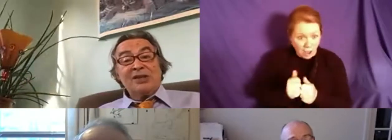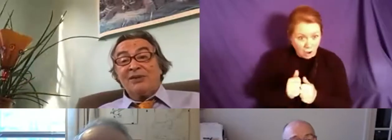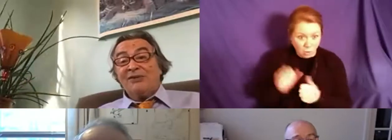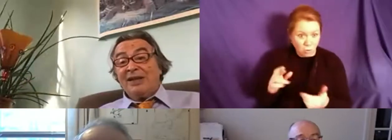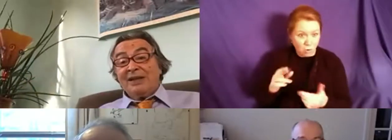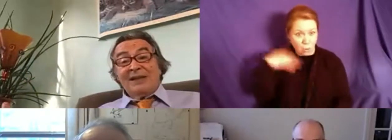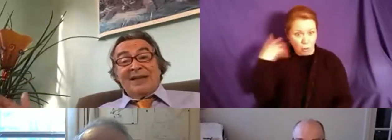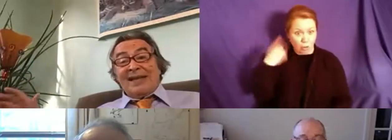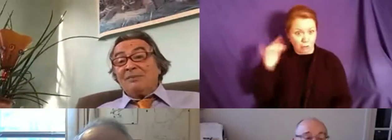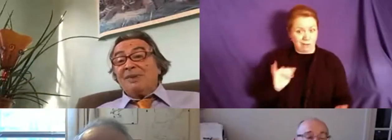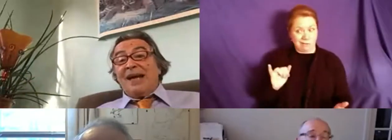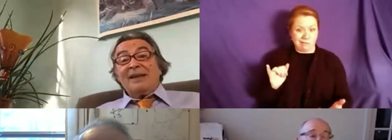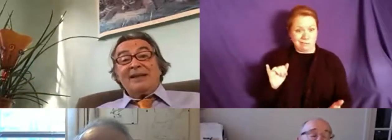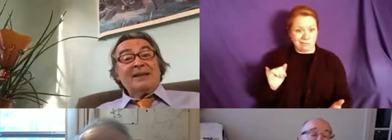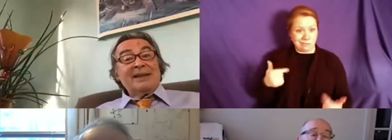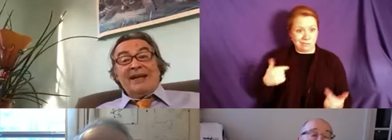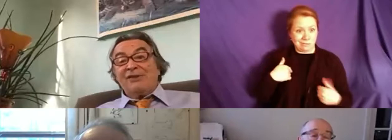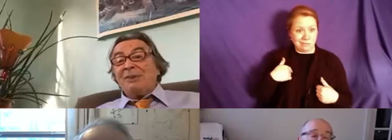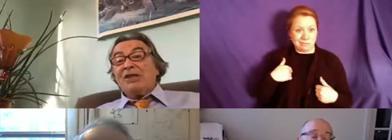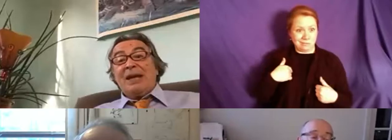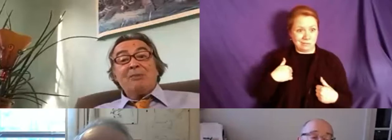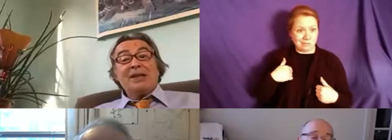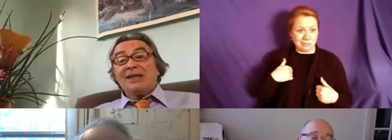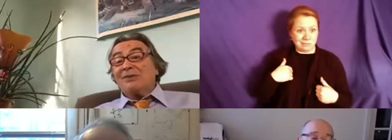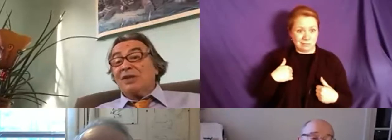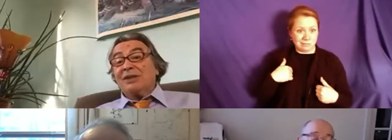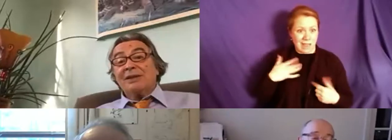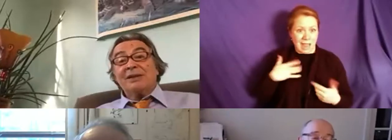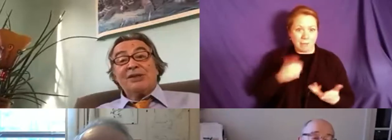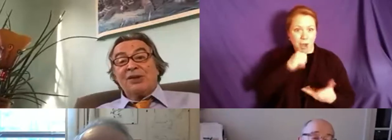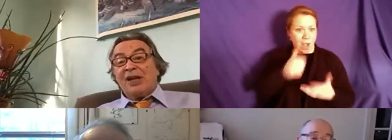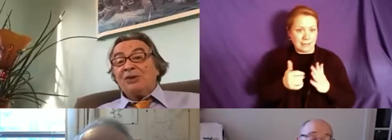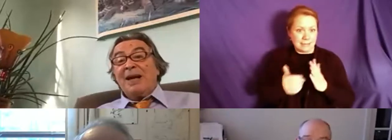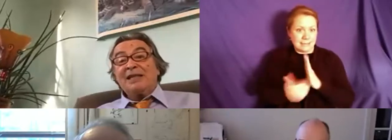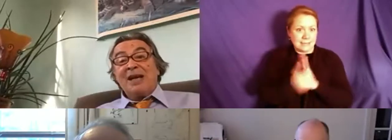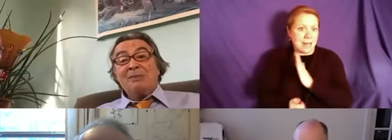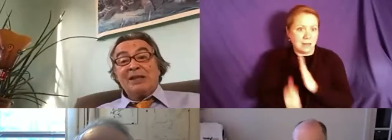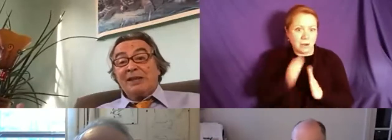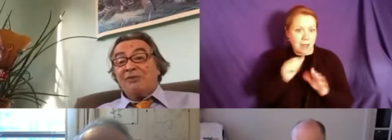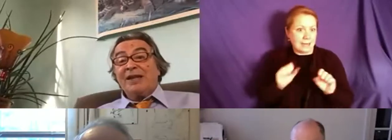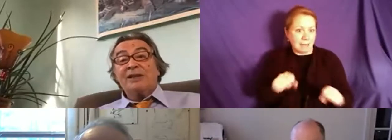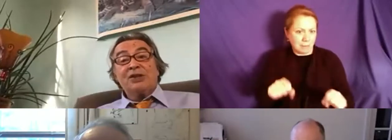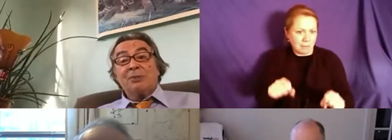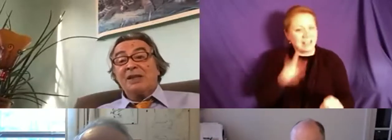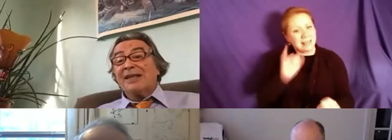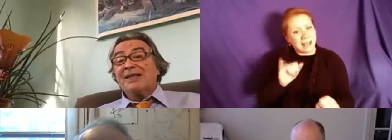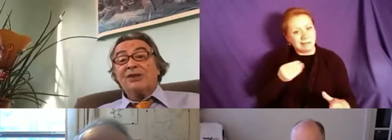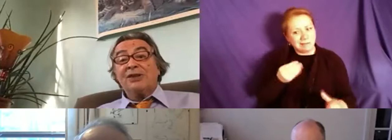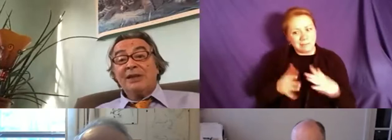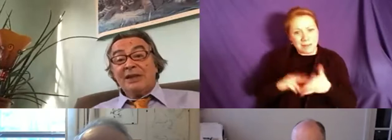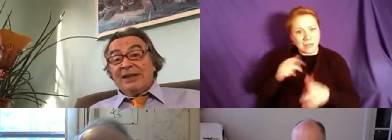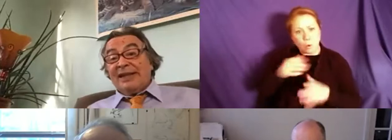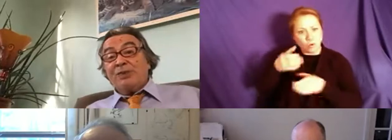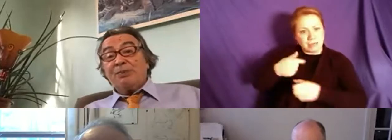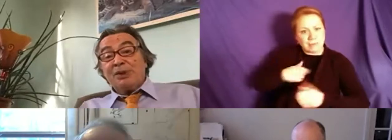look sort of like I have diminished capabilities, which sort of undermines my ability to provide leadership in the